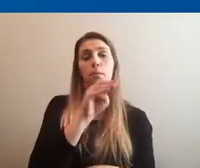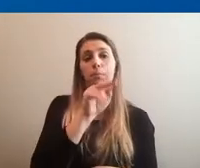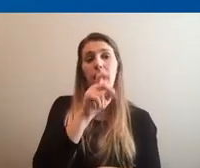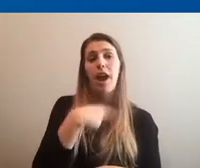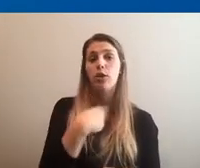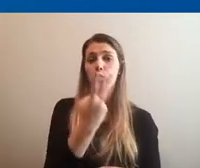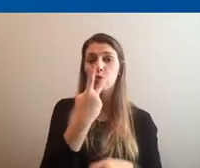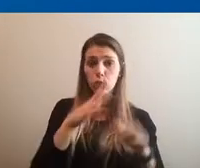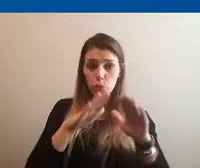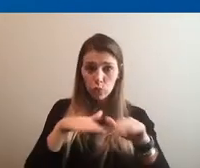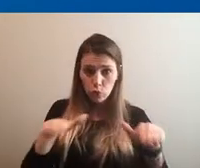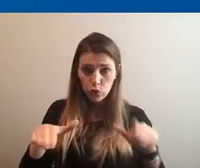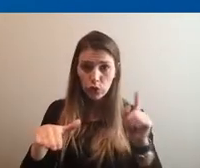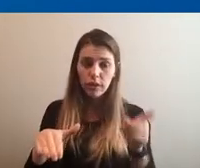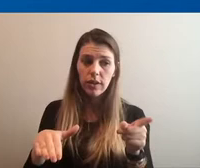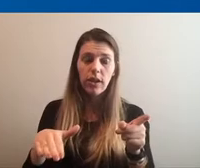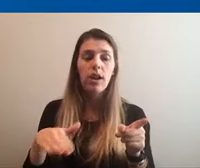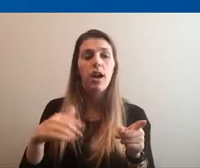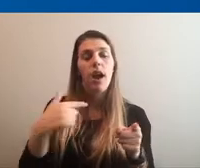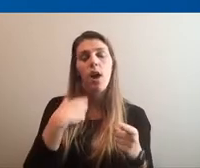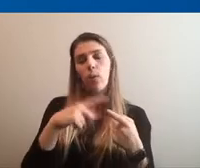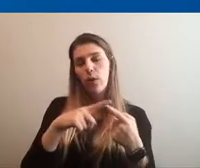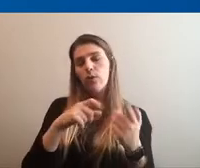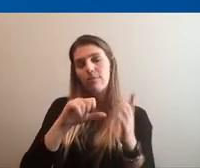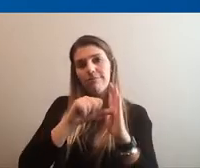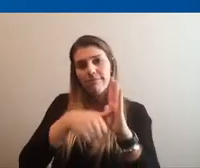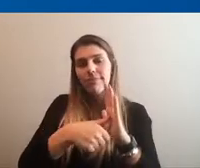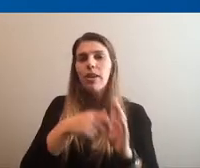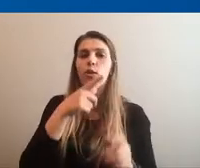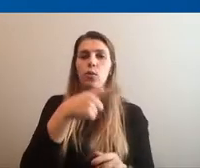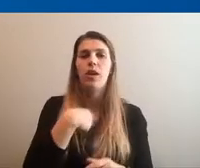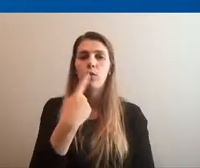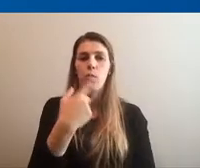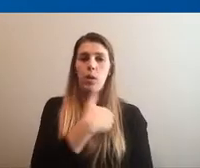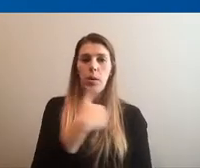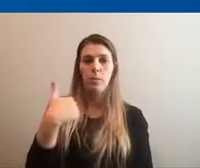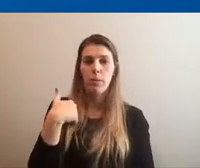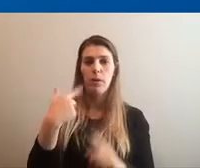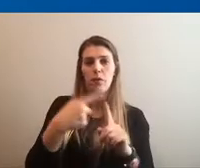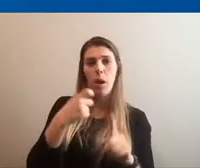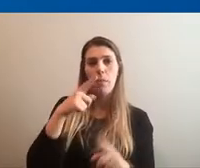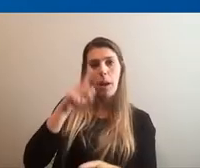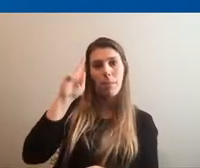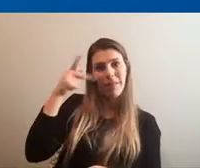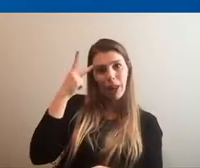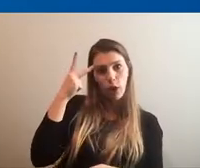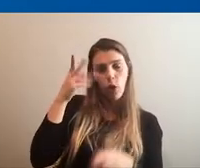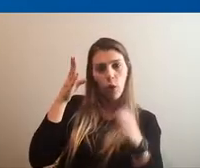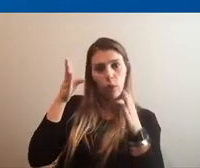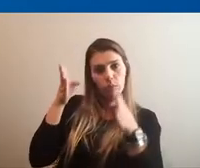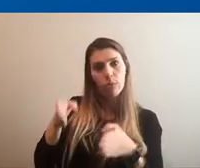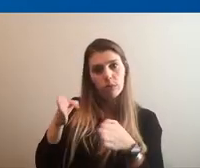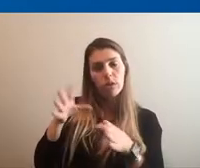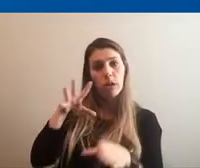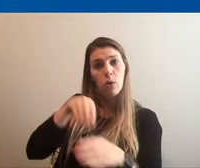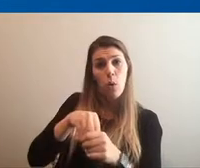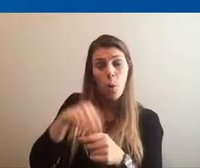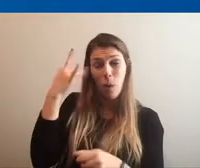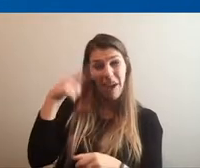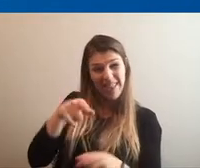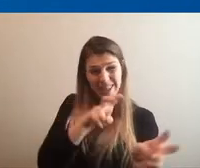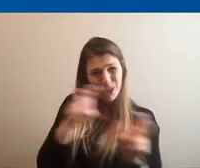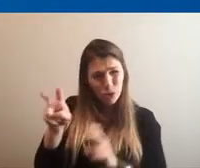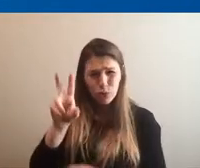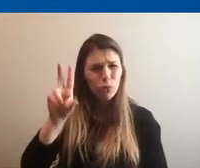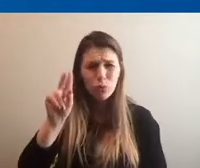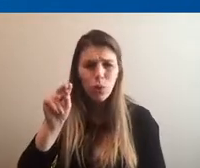children. I want to point out that we have a member of a political party here, not because this is a political issue, but because